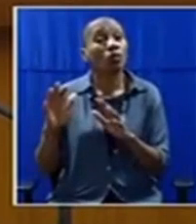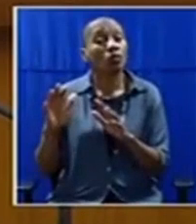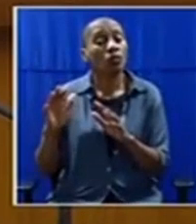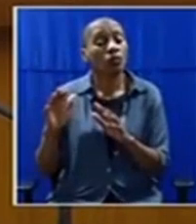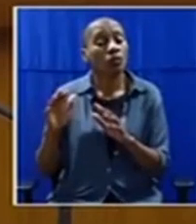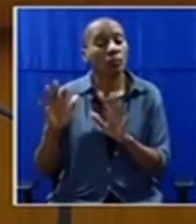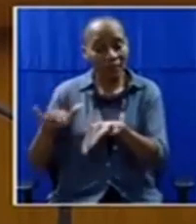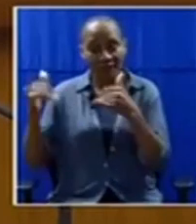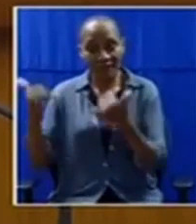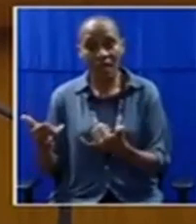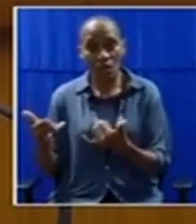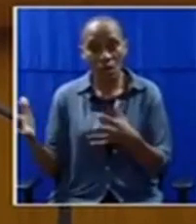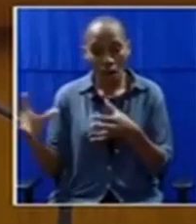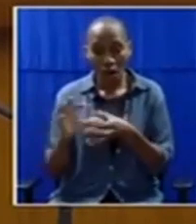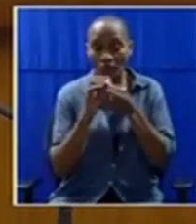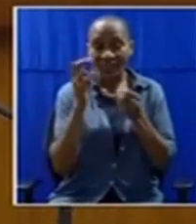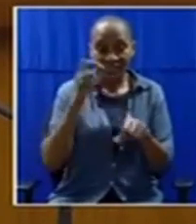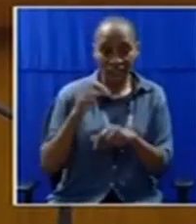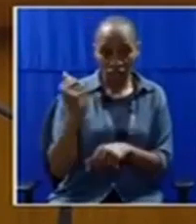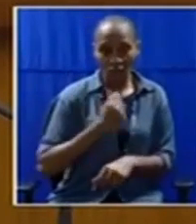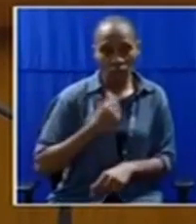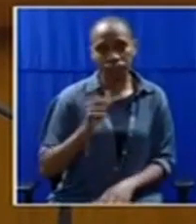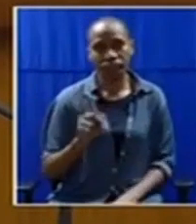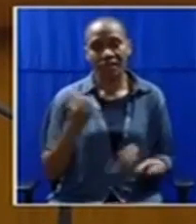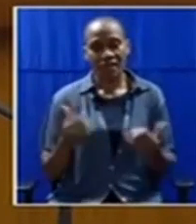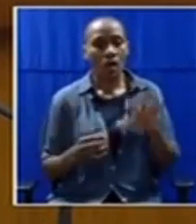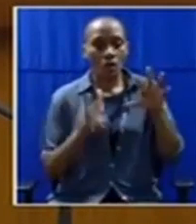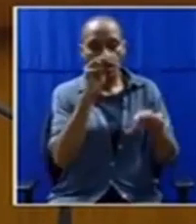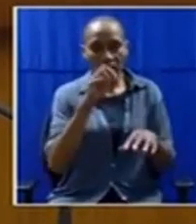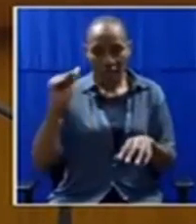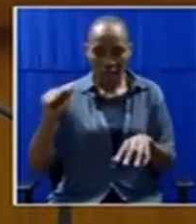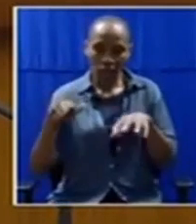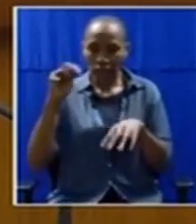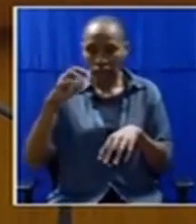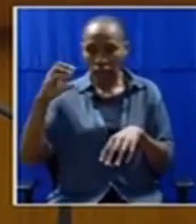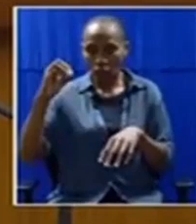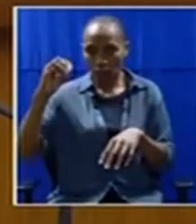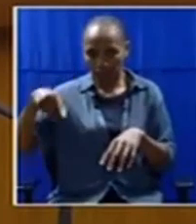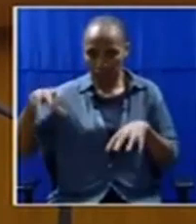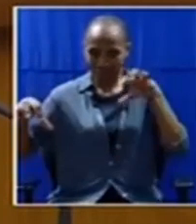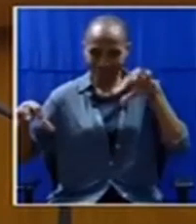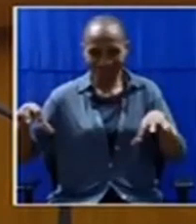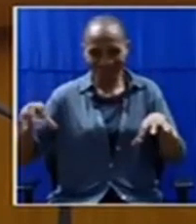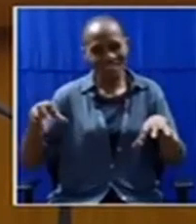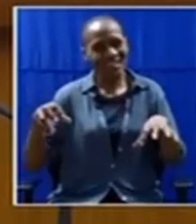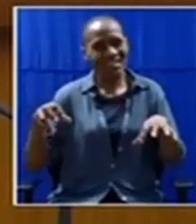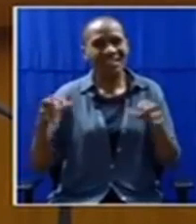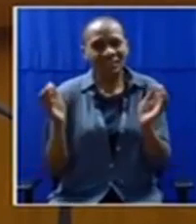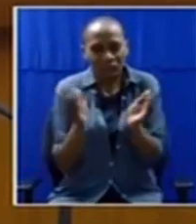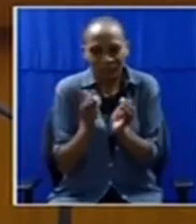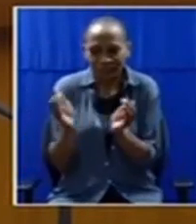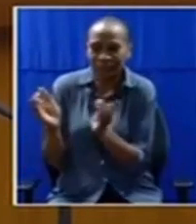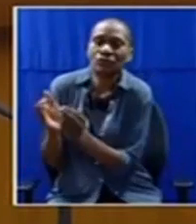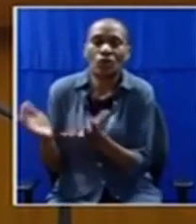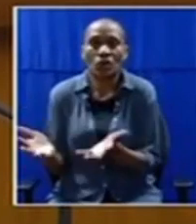of state. Joint sittings of the two houses of parliament are impractical due to the space constraints.